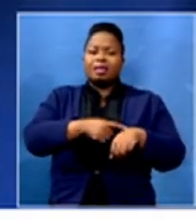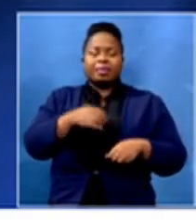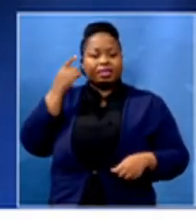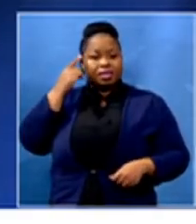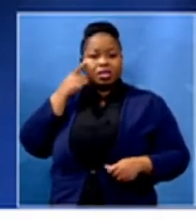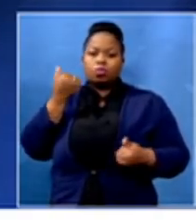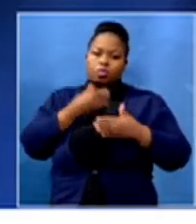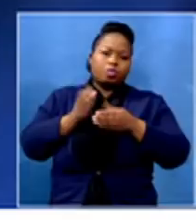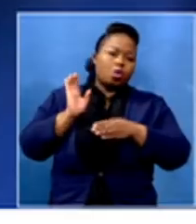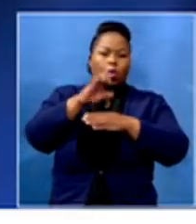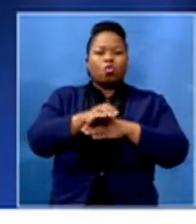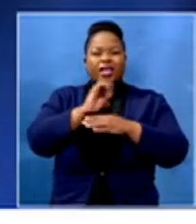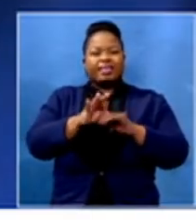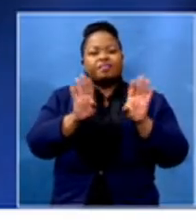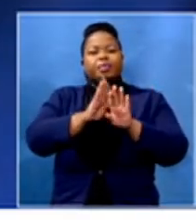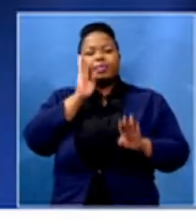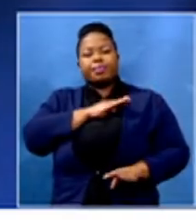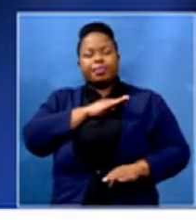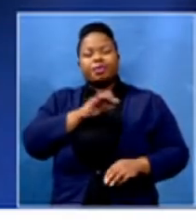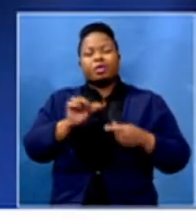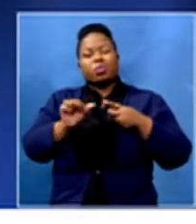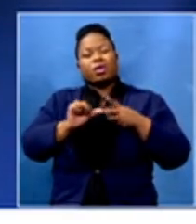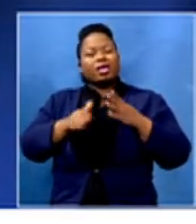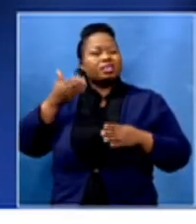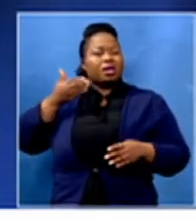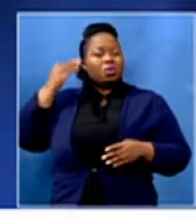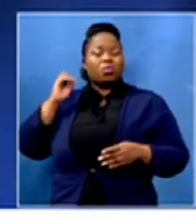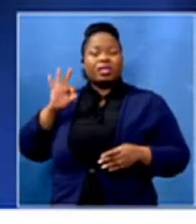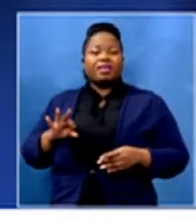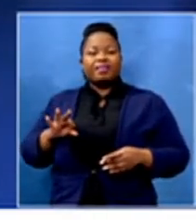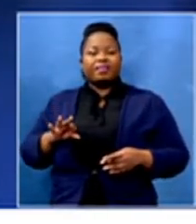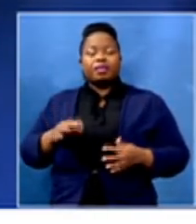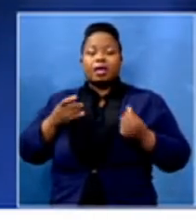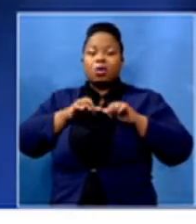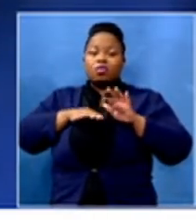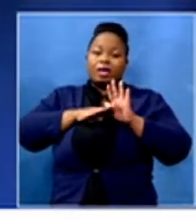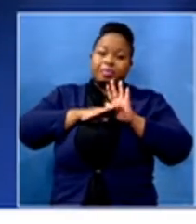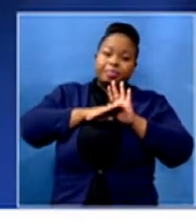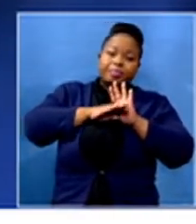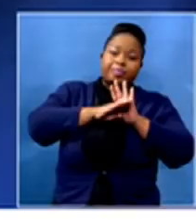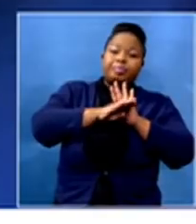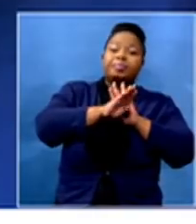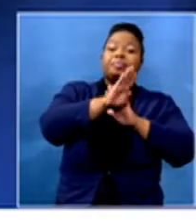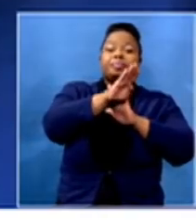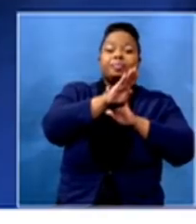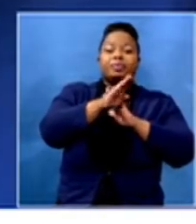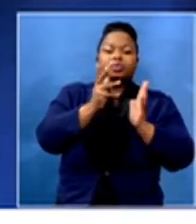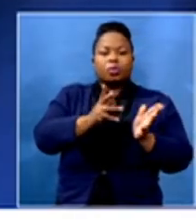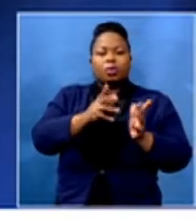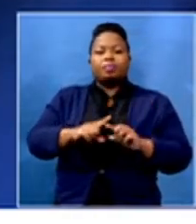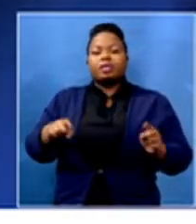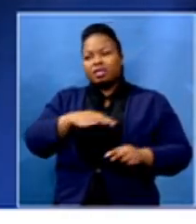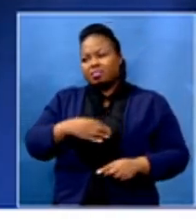have today many, many weeks ago if we had allowed that rate of spread to continue without any interruption. President